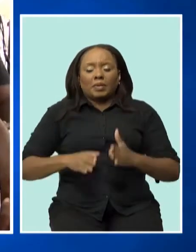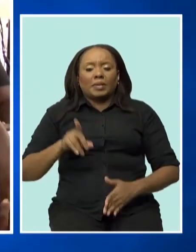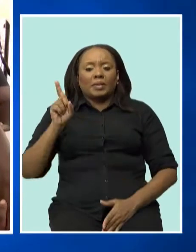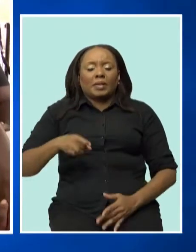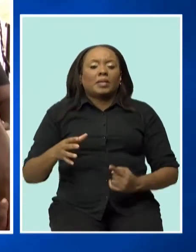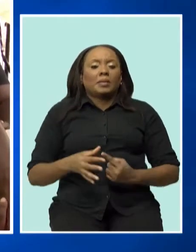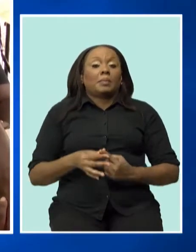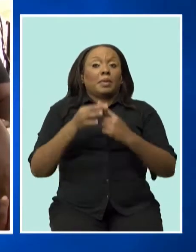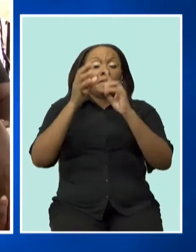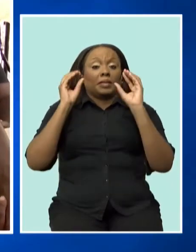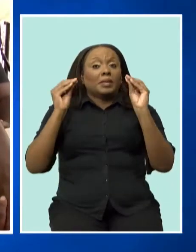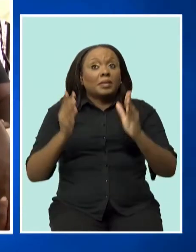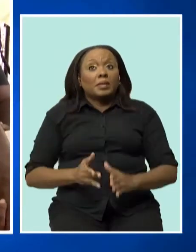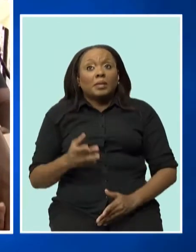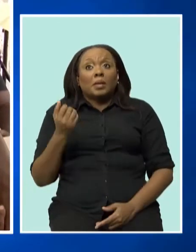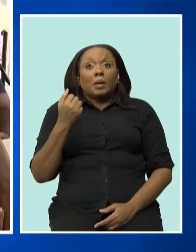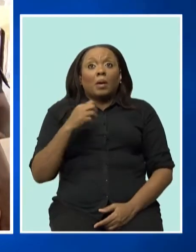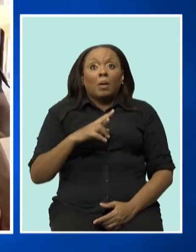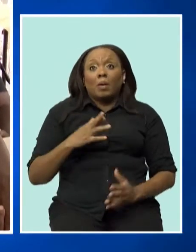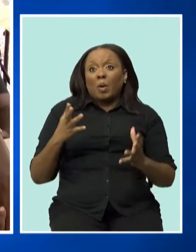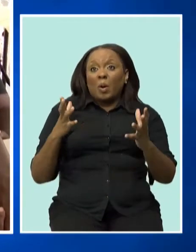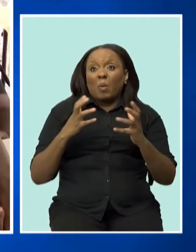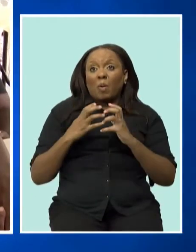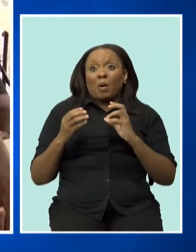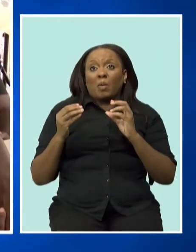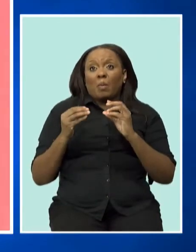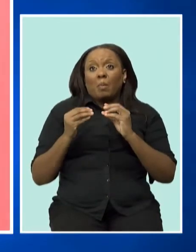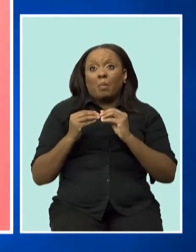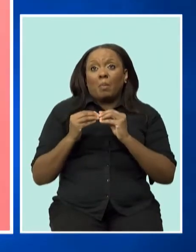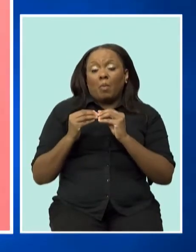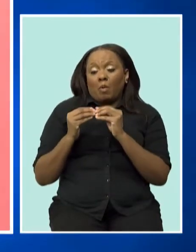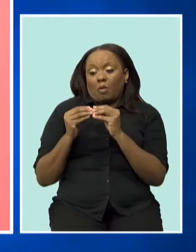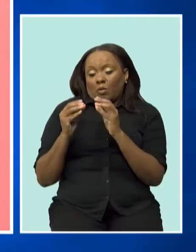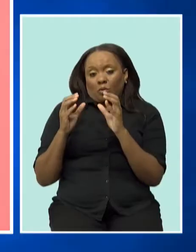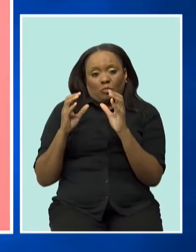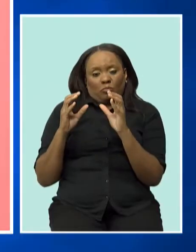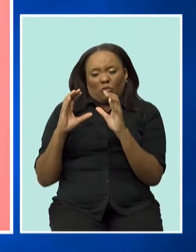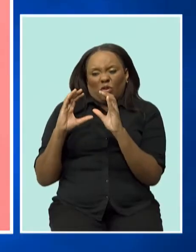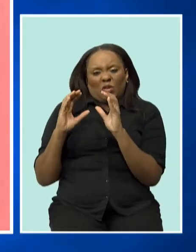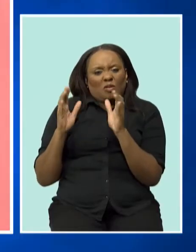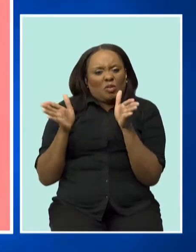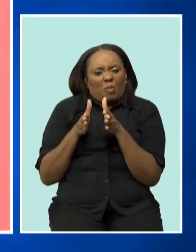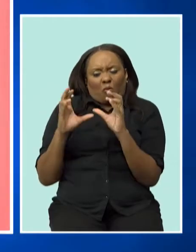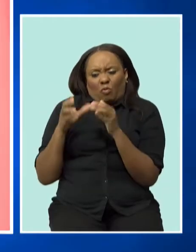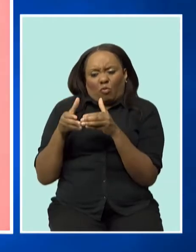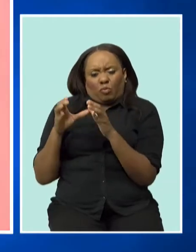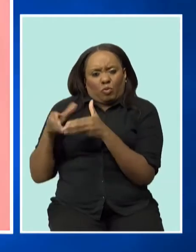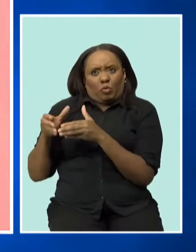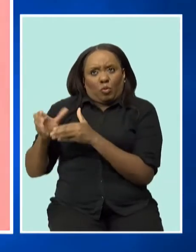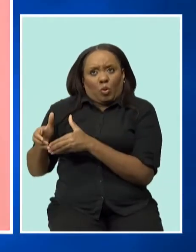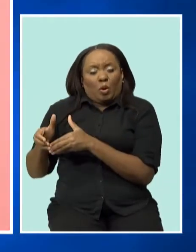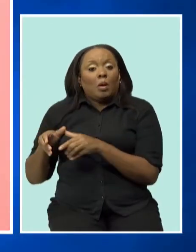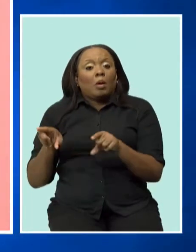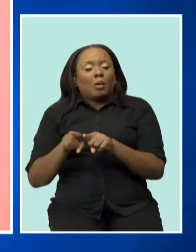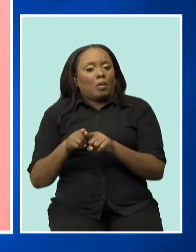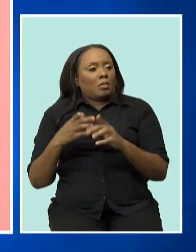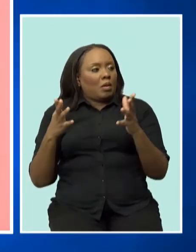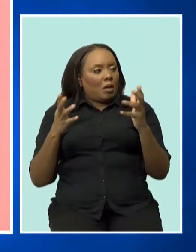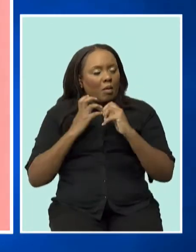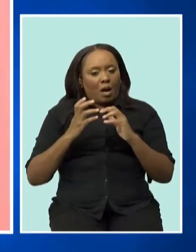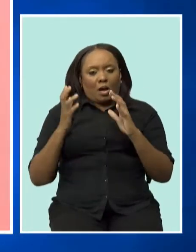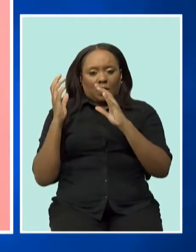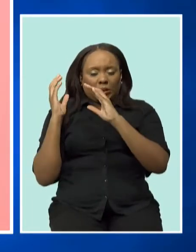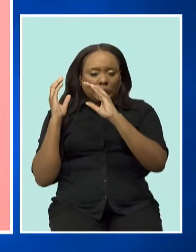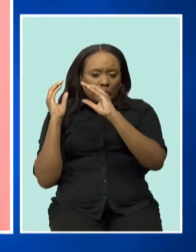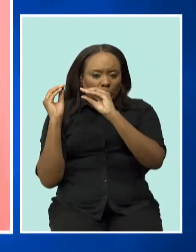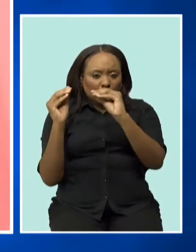a smaller teacher-pupil ratio classes. We also plan to embark in teacher sensitivity and